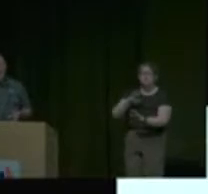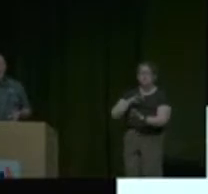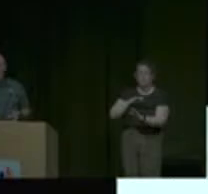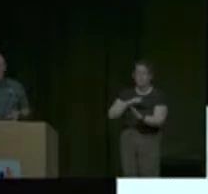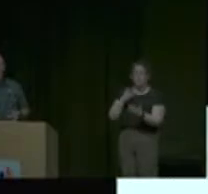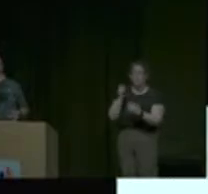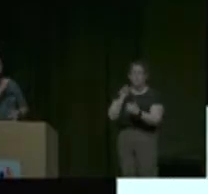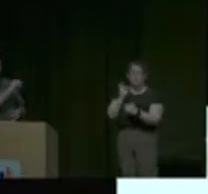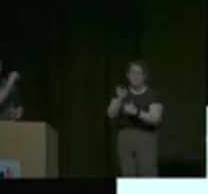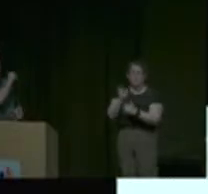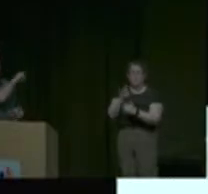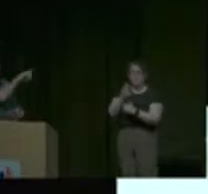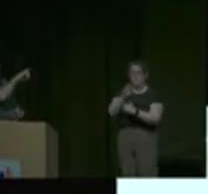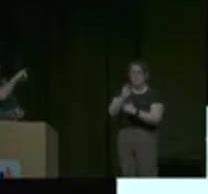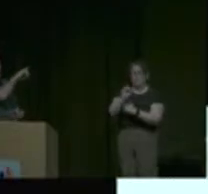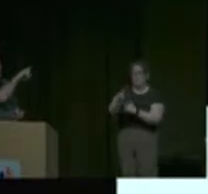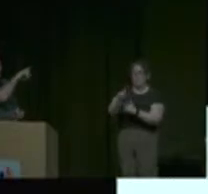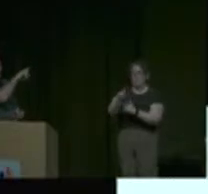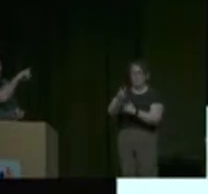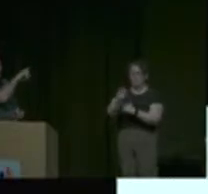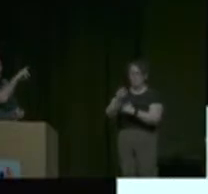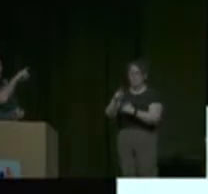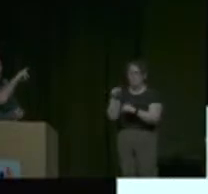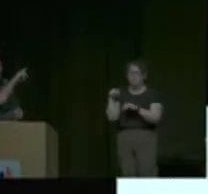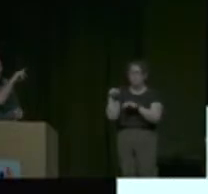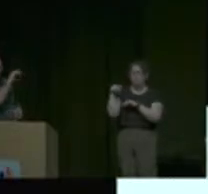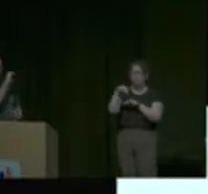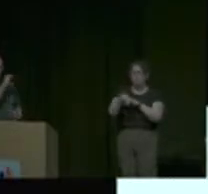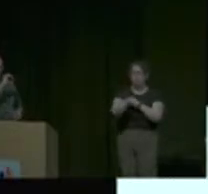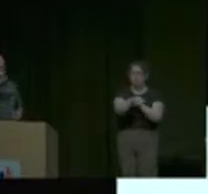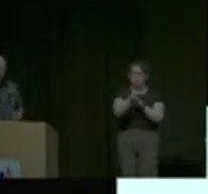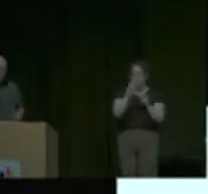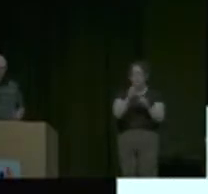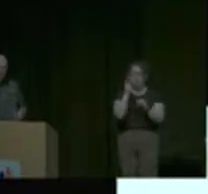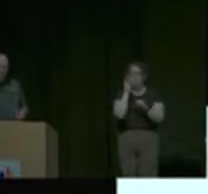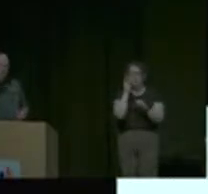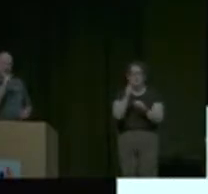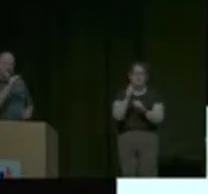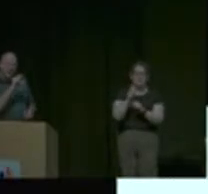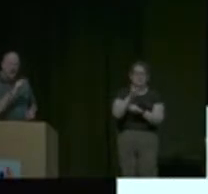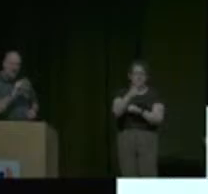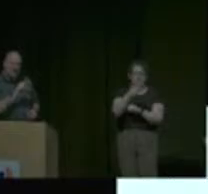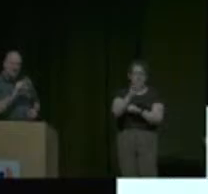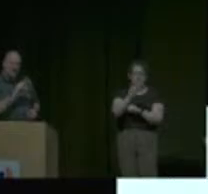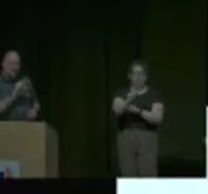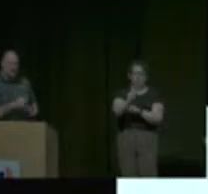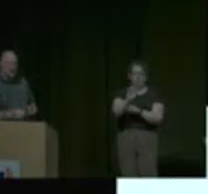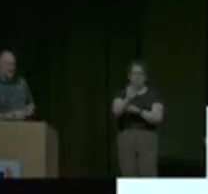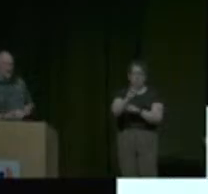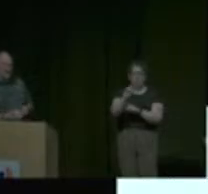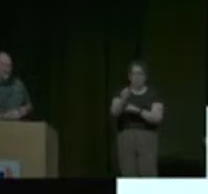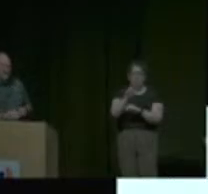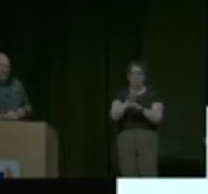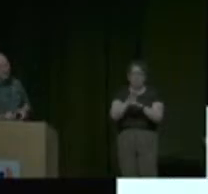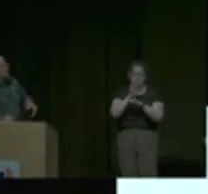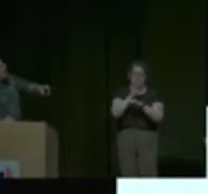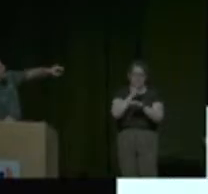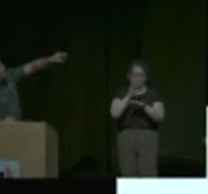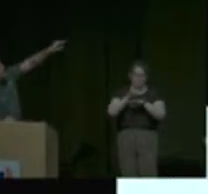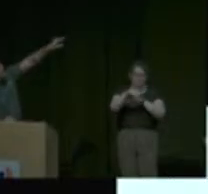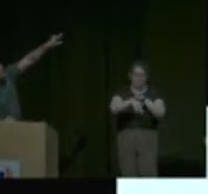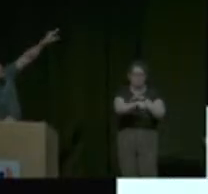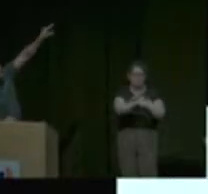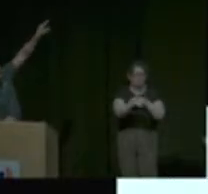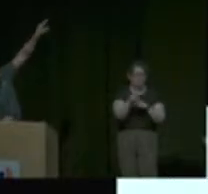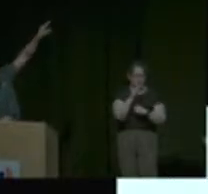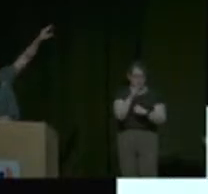the boardwalk, some of the Great Falls are there, right? And the pictures, we don't have very good construction drawings, so where did